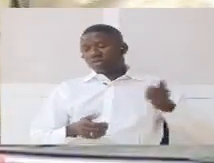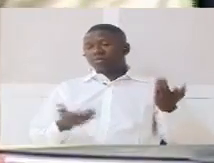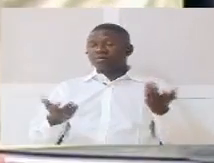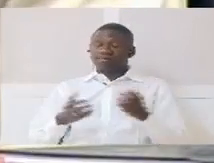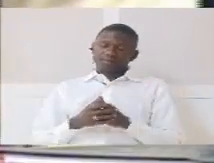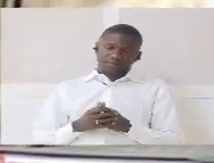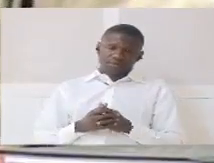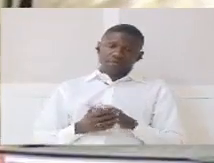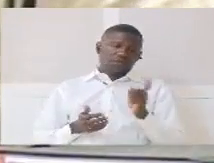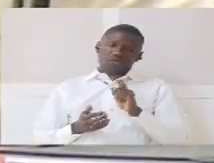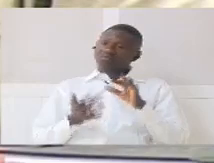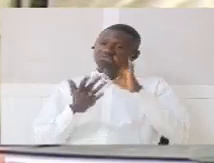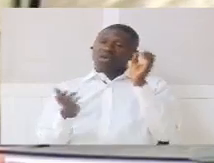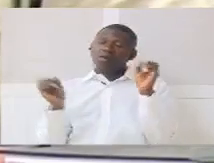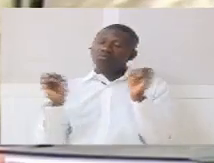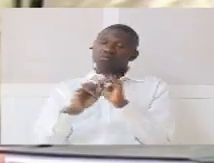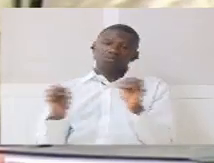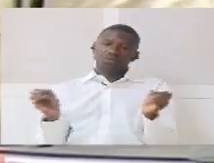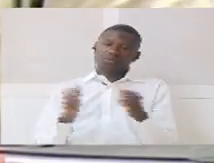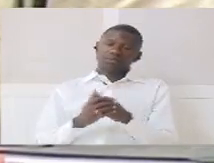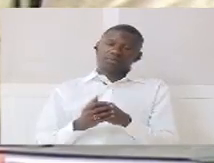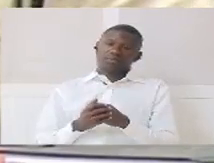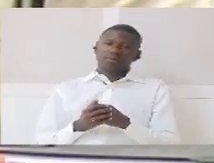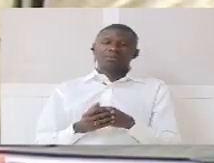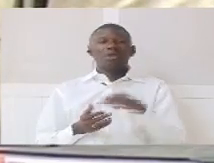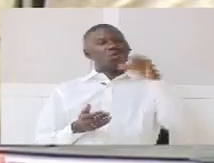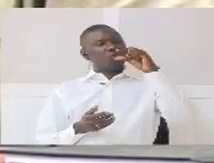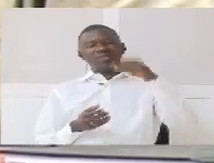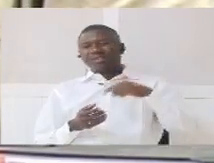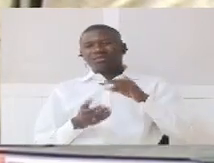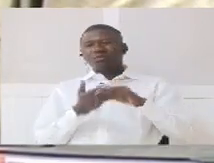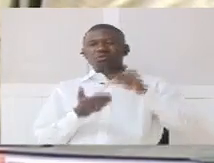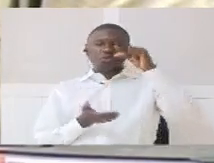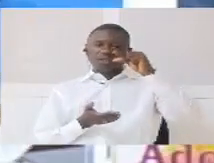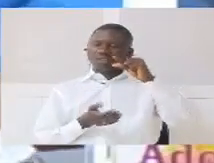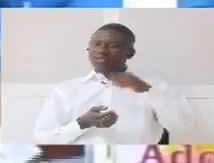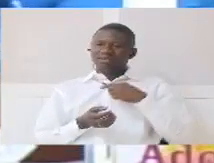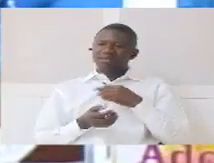to get. Because there is no other choice. Quality goes out of it. Okay, yeah. Thank you very much.